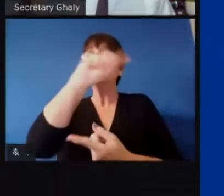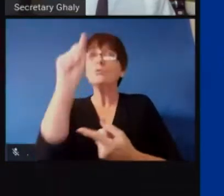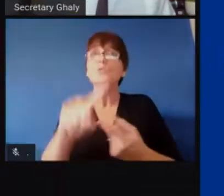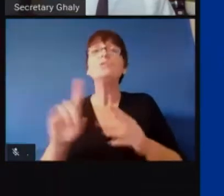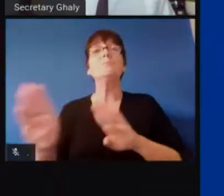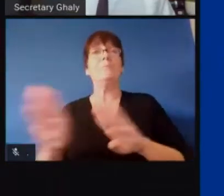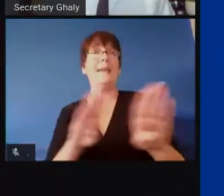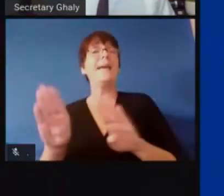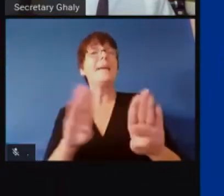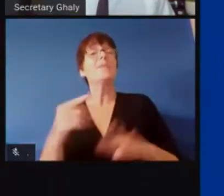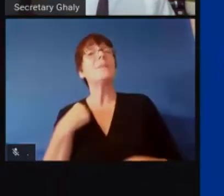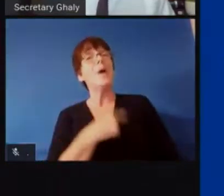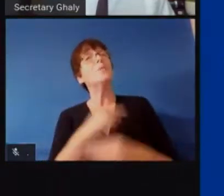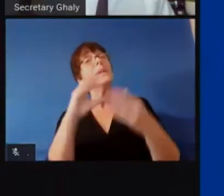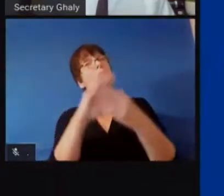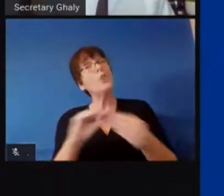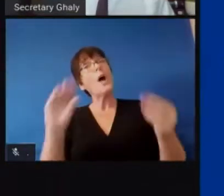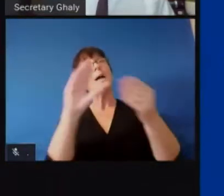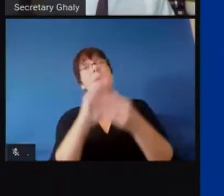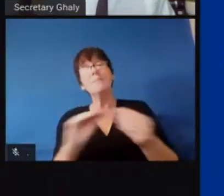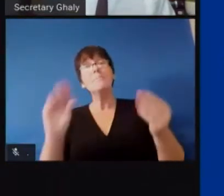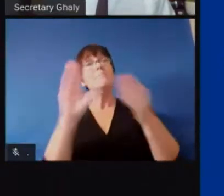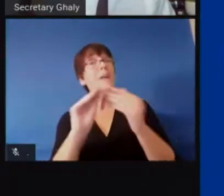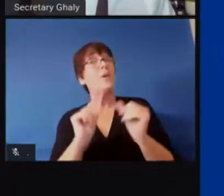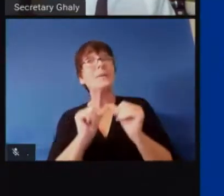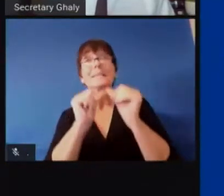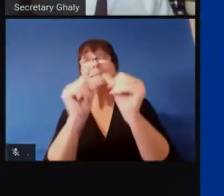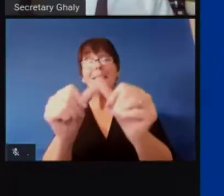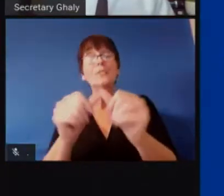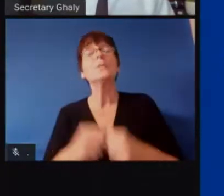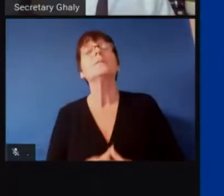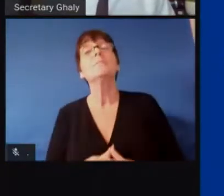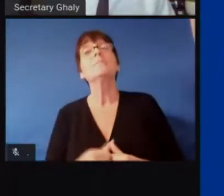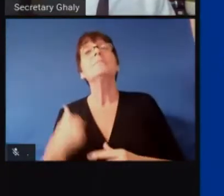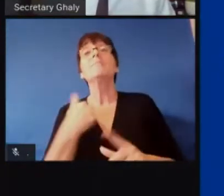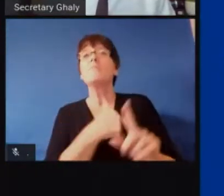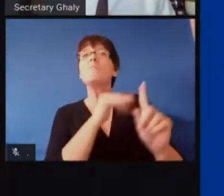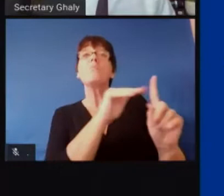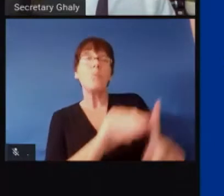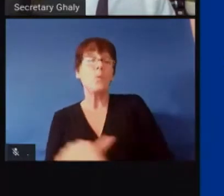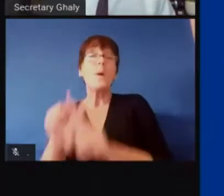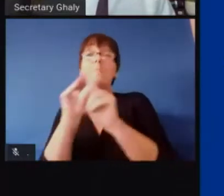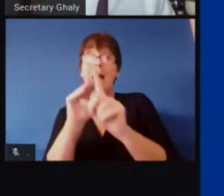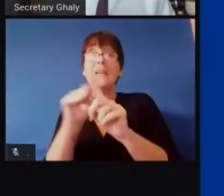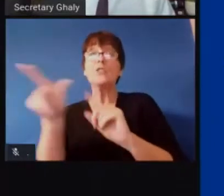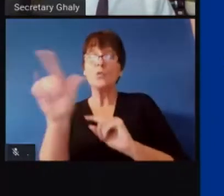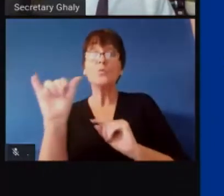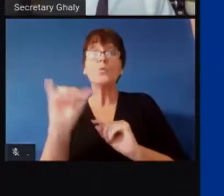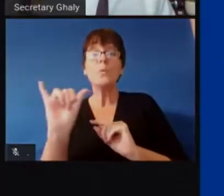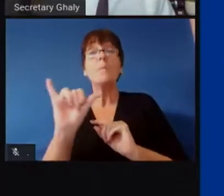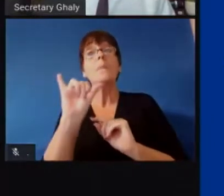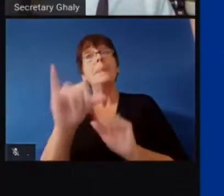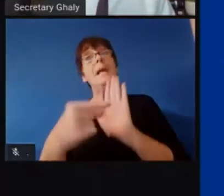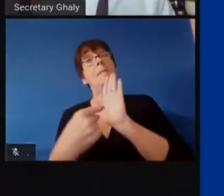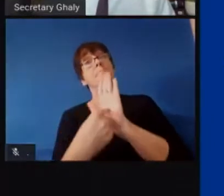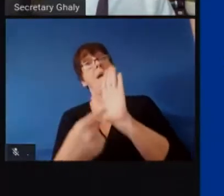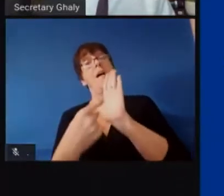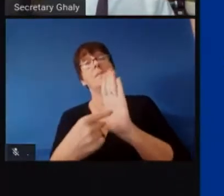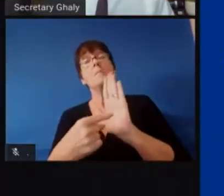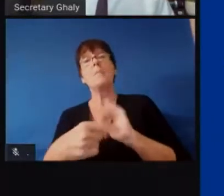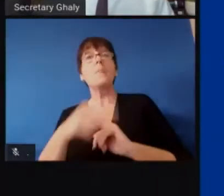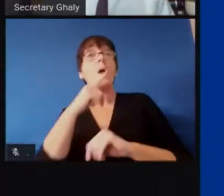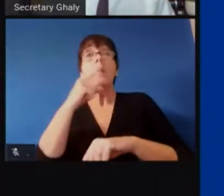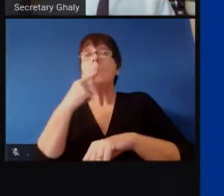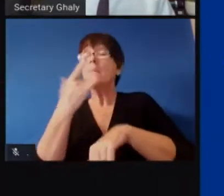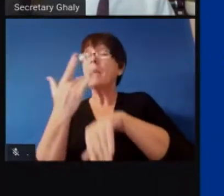behaviors that we talk about on a continual basis. I'll remind you that These models are publicly